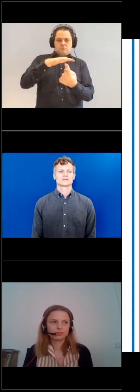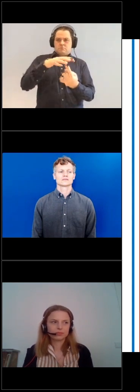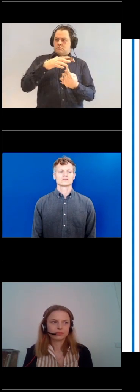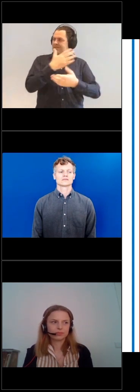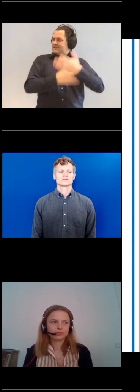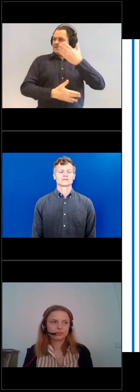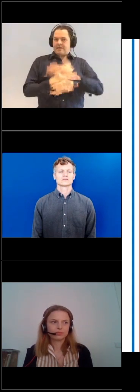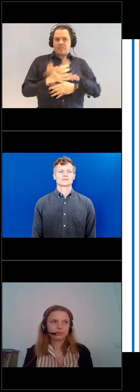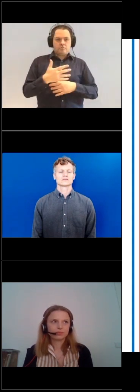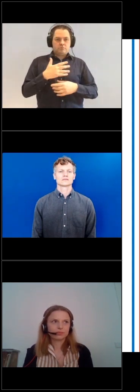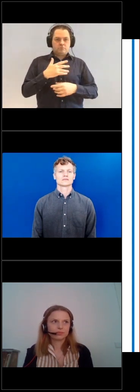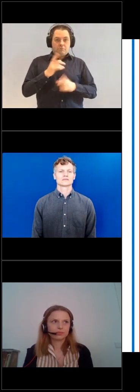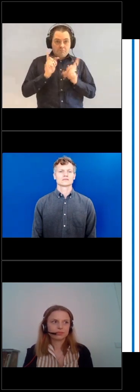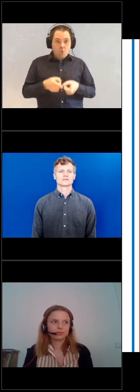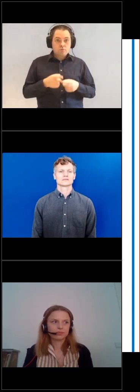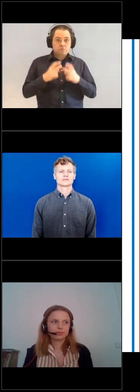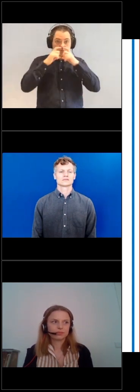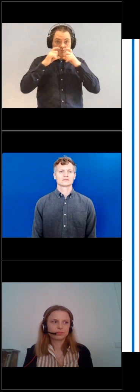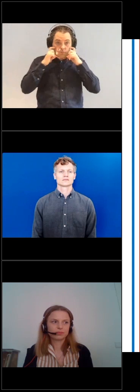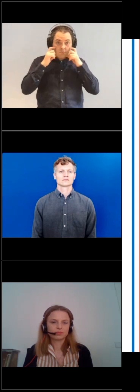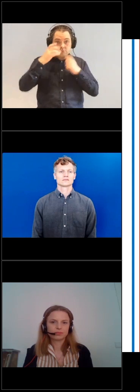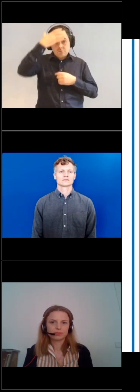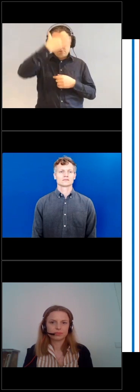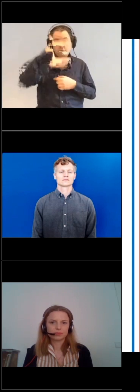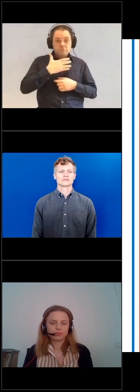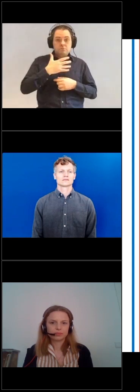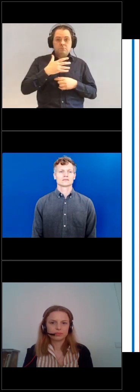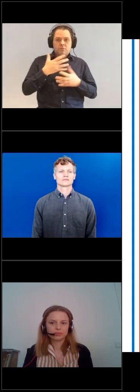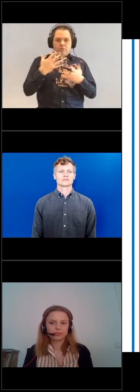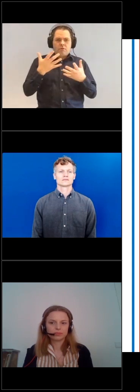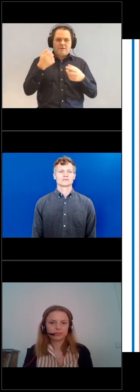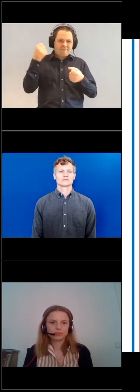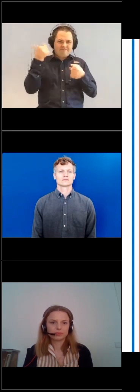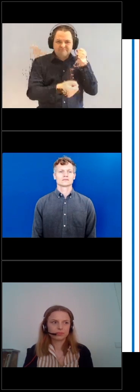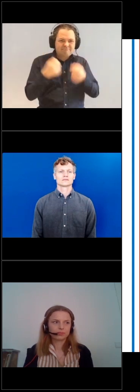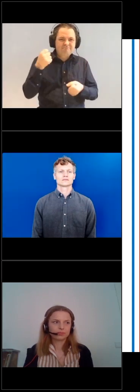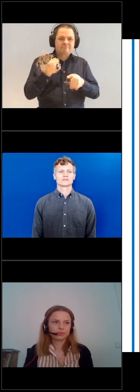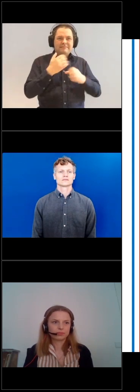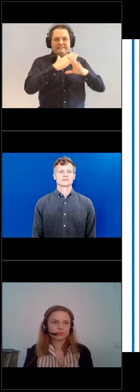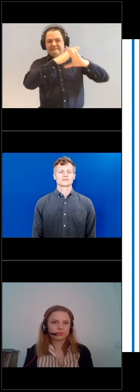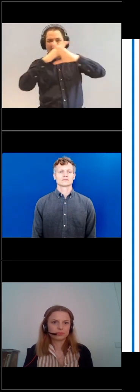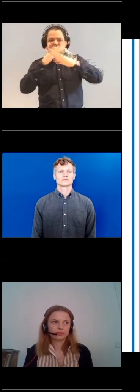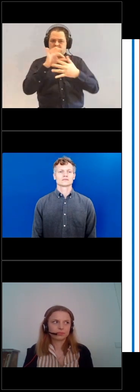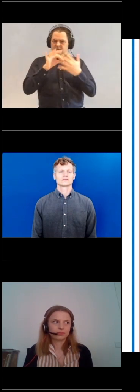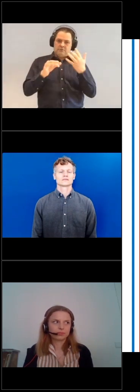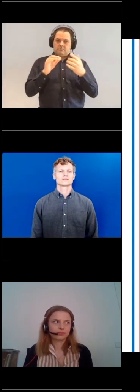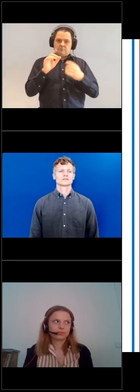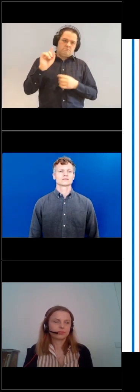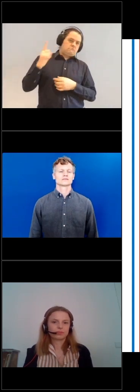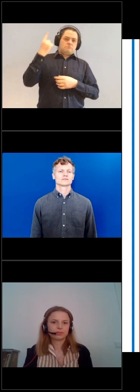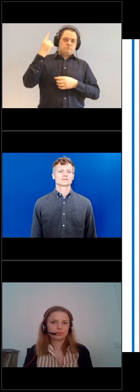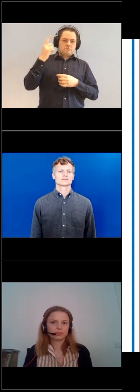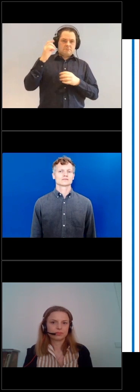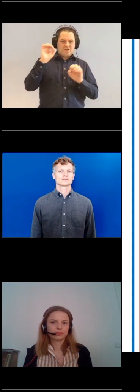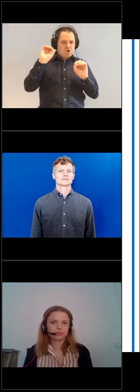disabilities, so risks of dying, severe and targeted violence, among other protection needs, and then seeing how those